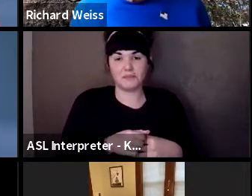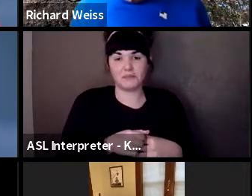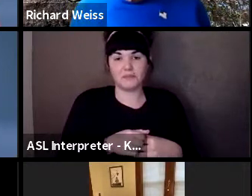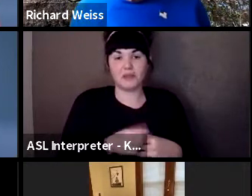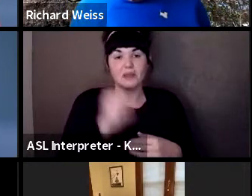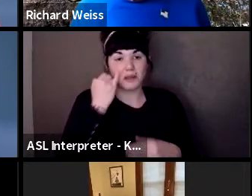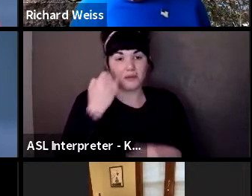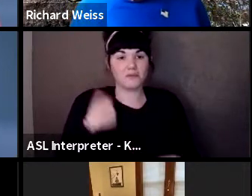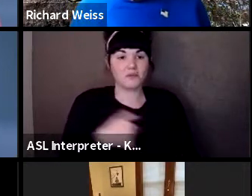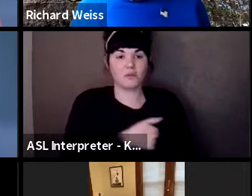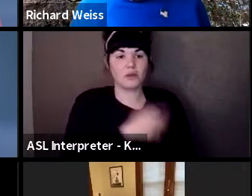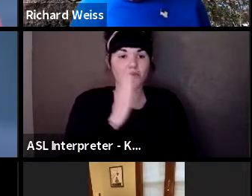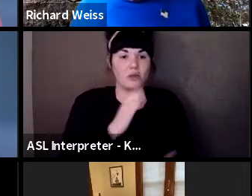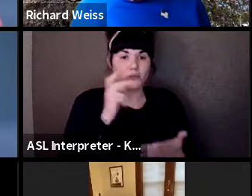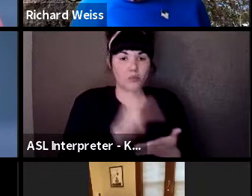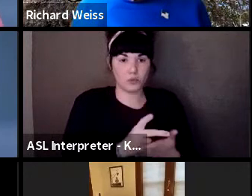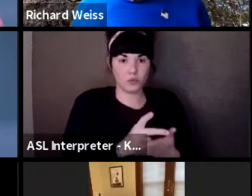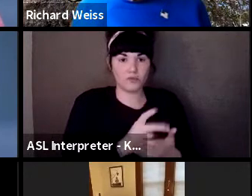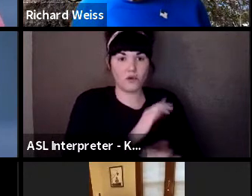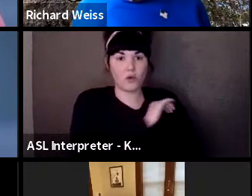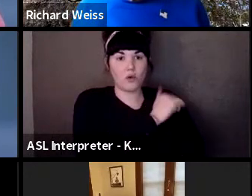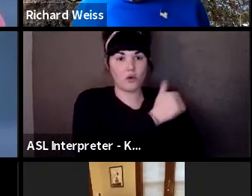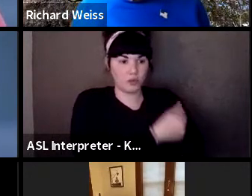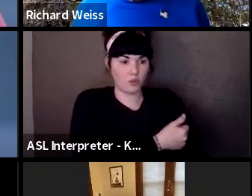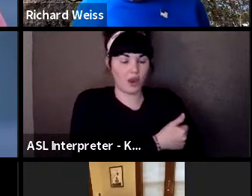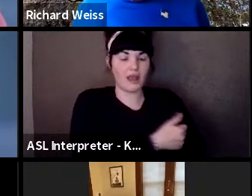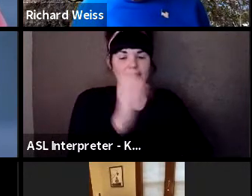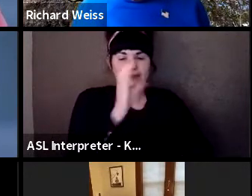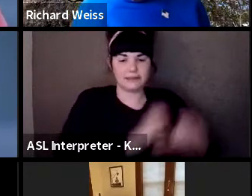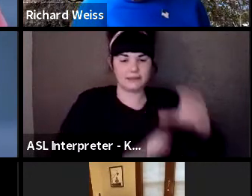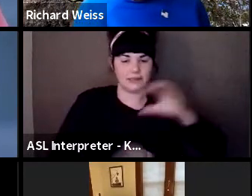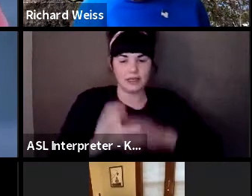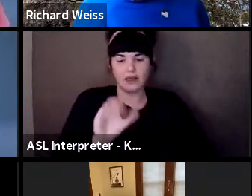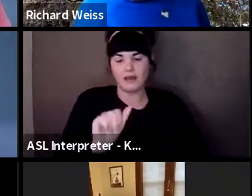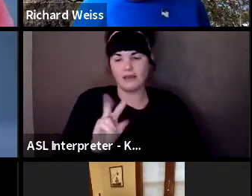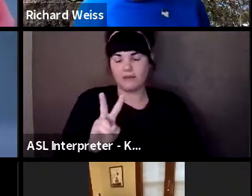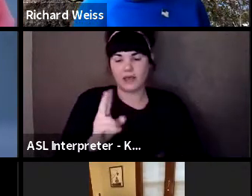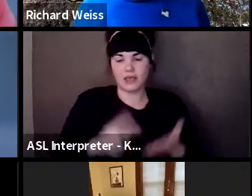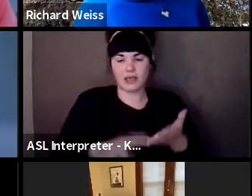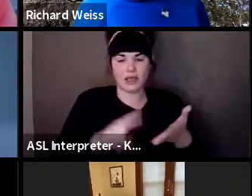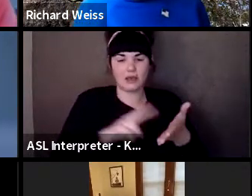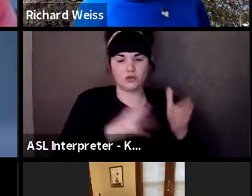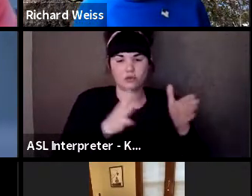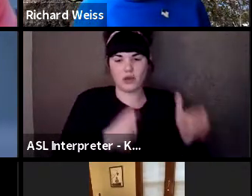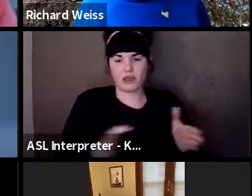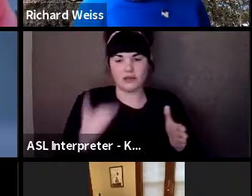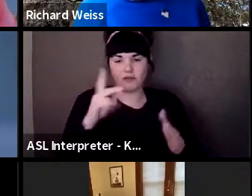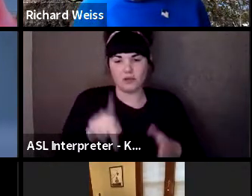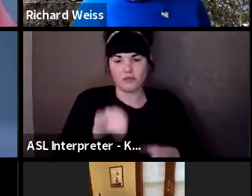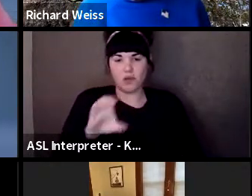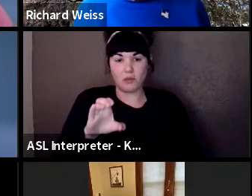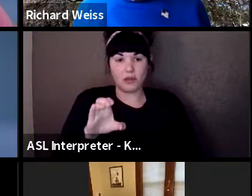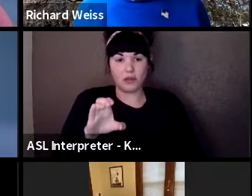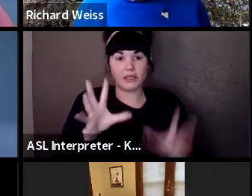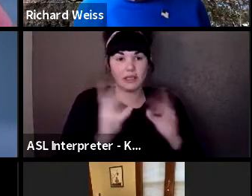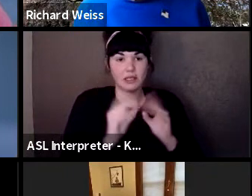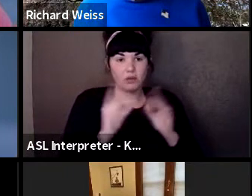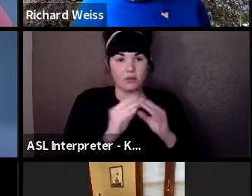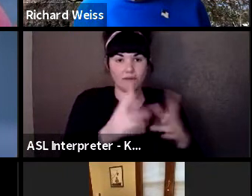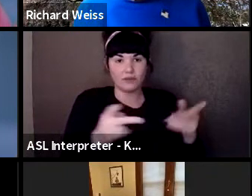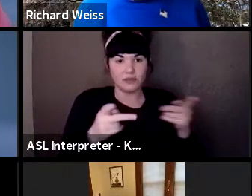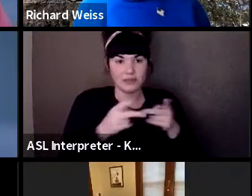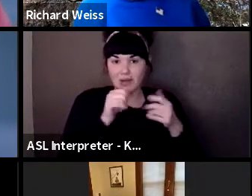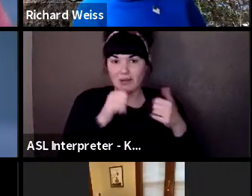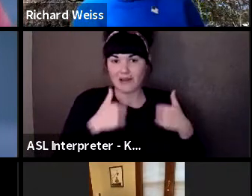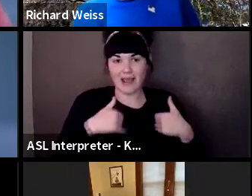or authorize the seeking of AV contractors for those public hearing facilities that are without